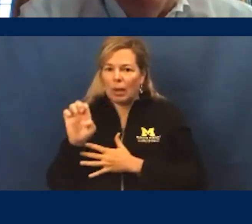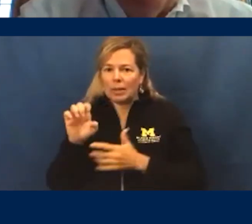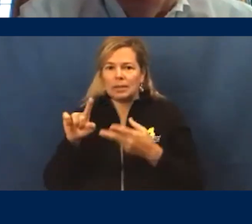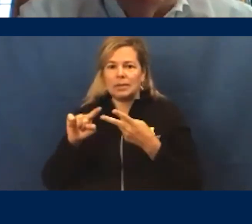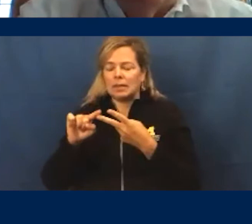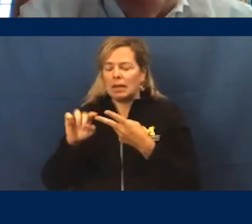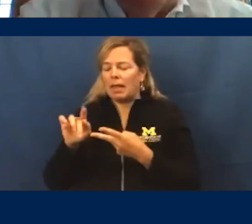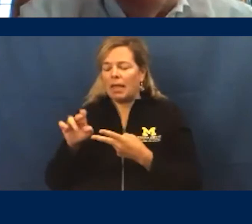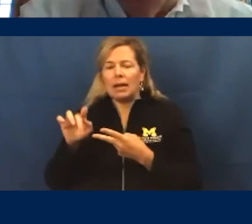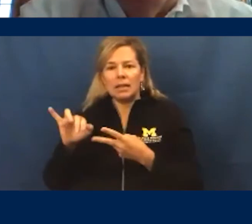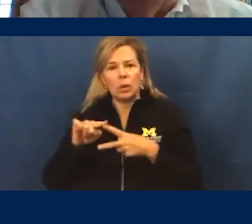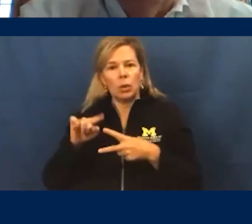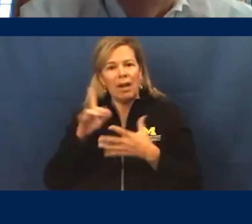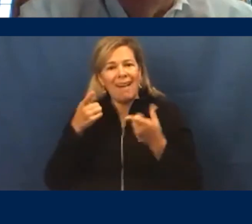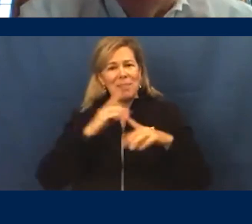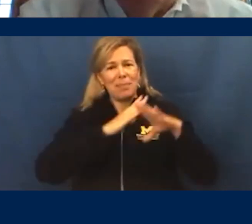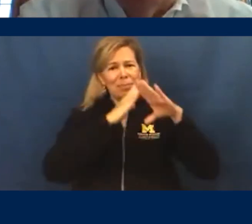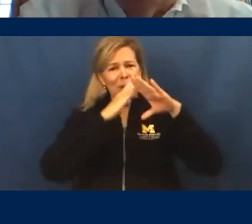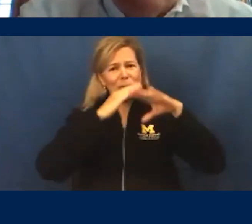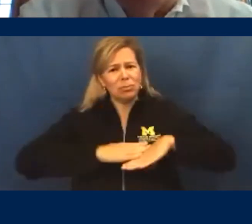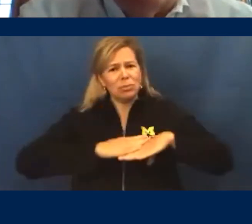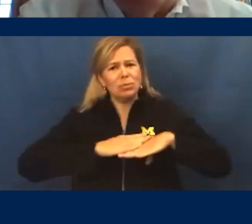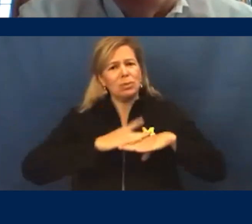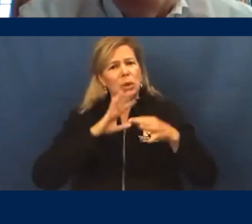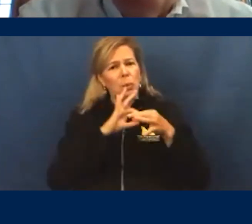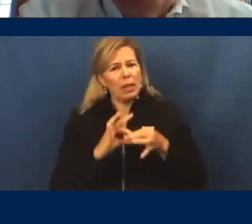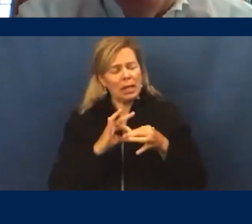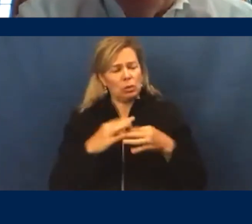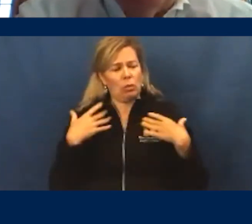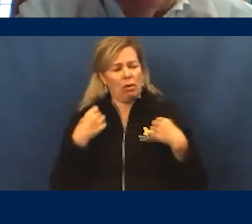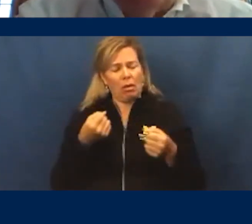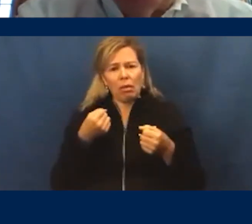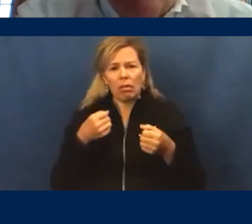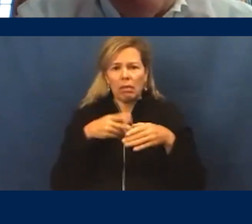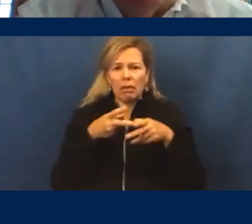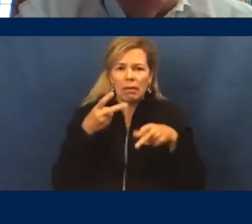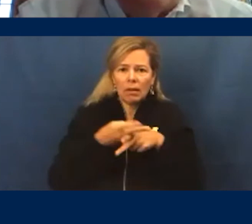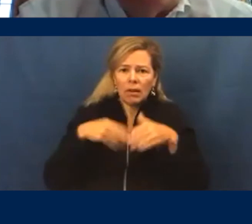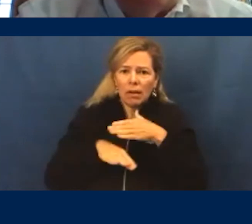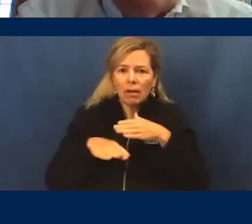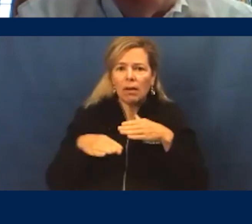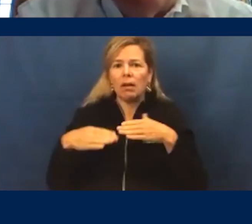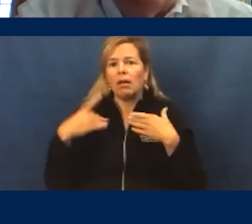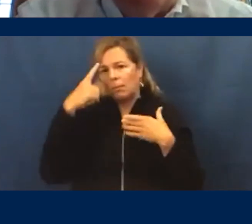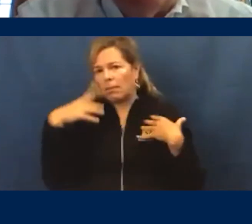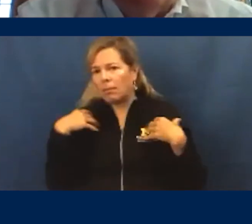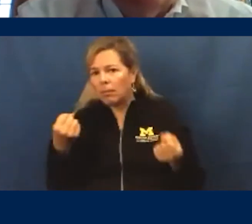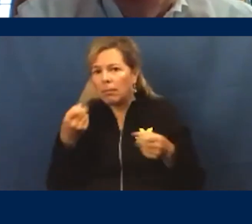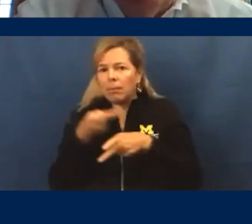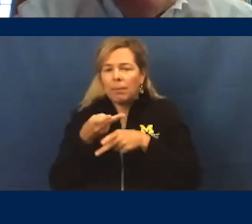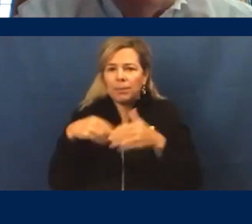removing barriers to healthcare and mental health care access, reducing clinician bias in testing and